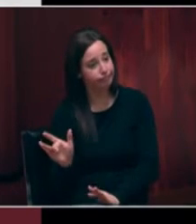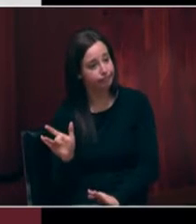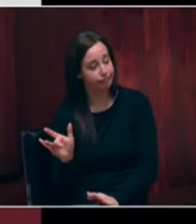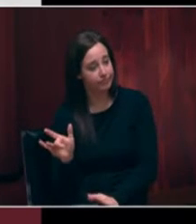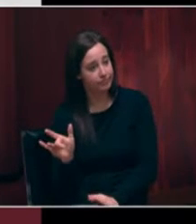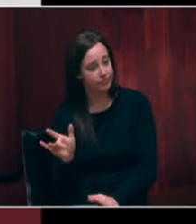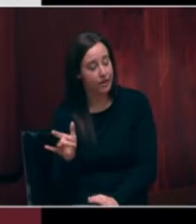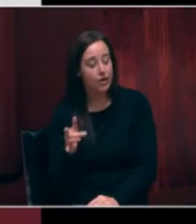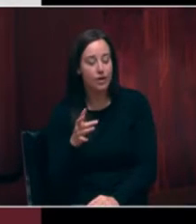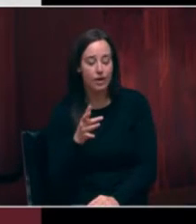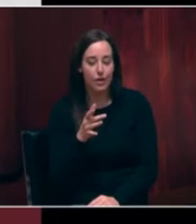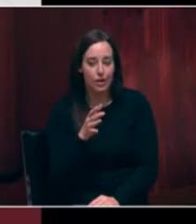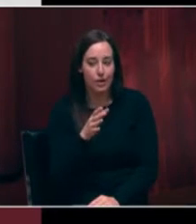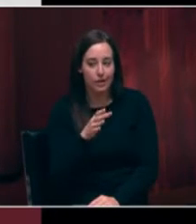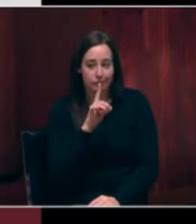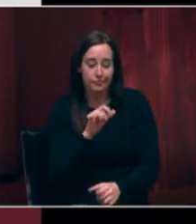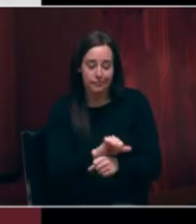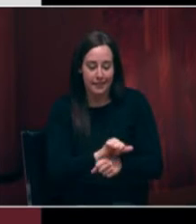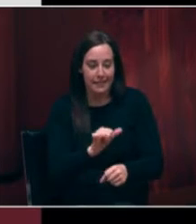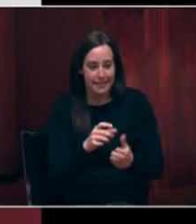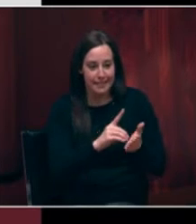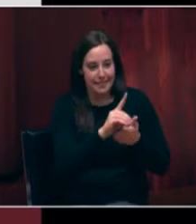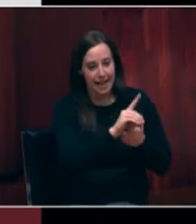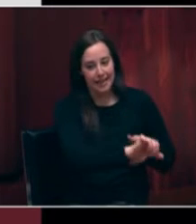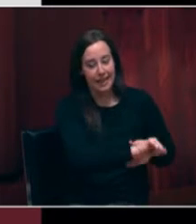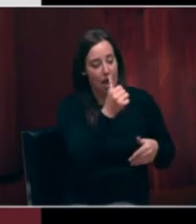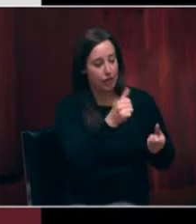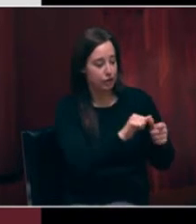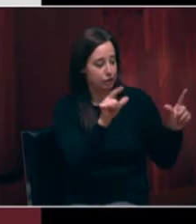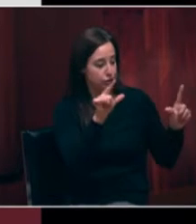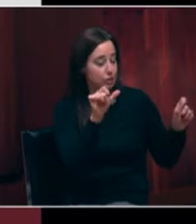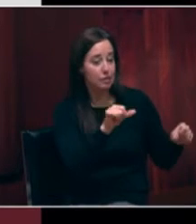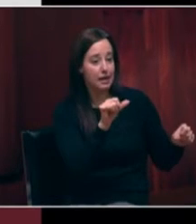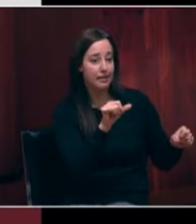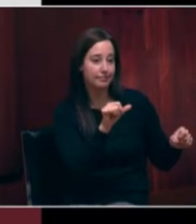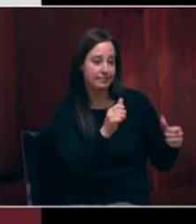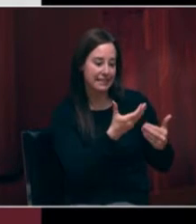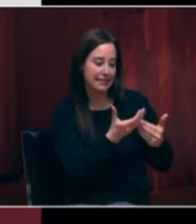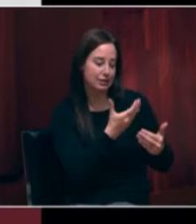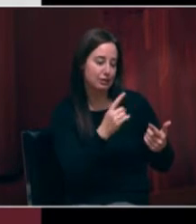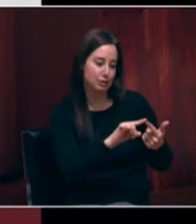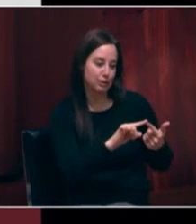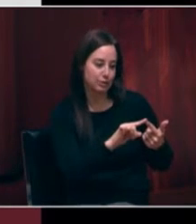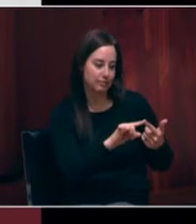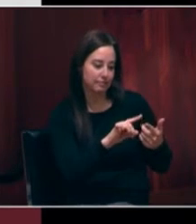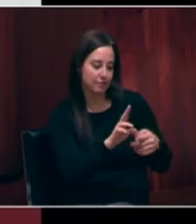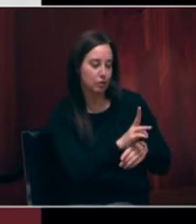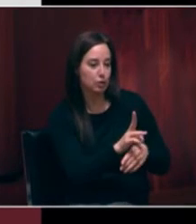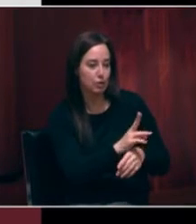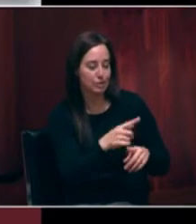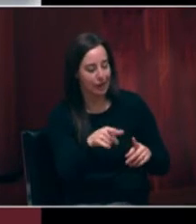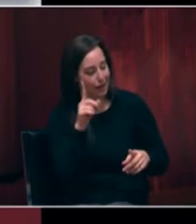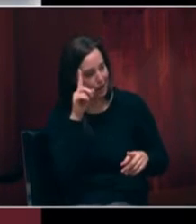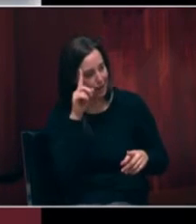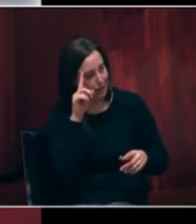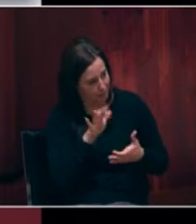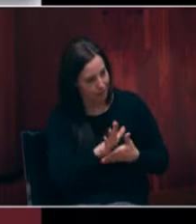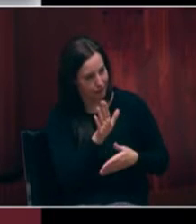other login screen, so it'll be a little bit more easier to do it from that screen also, but I think it's gonna be another week before our contractor has that done.